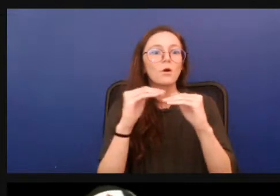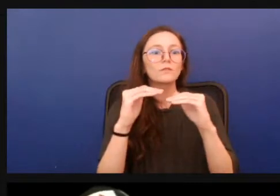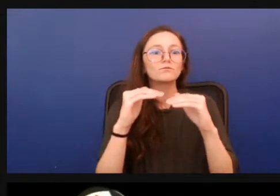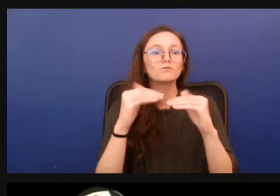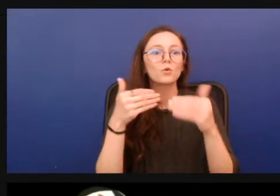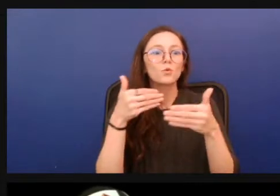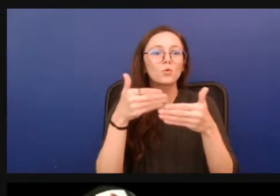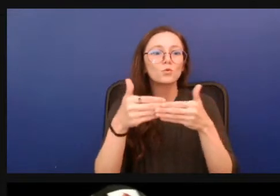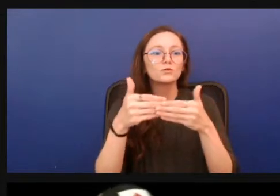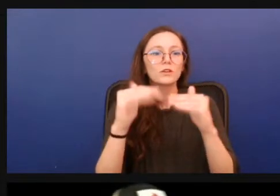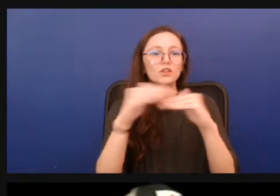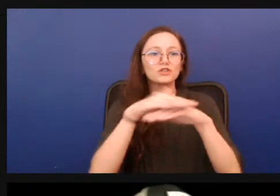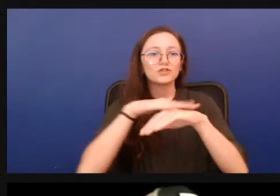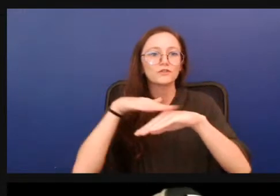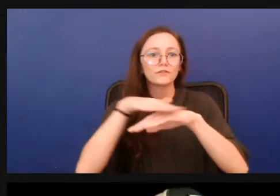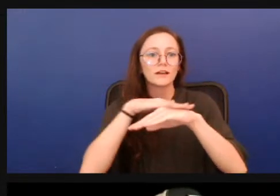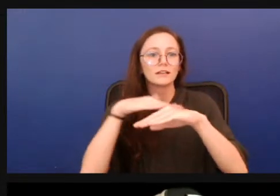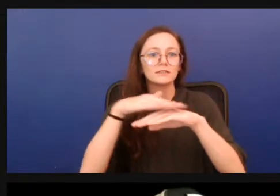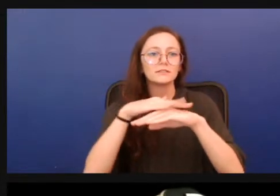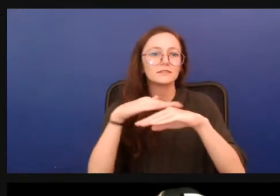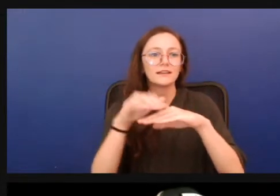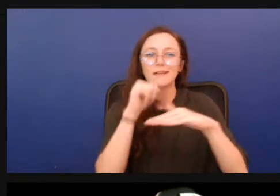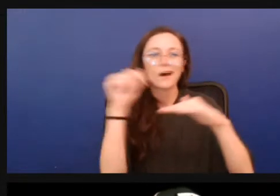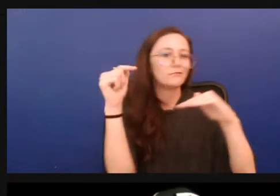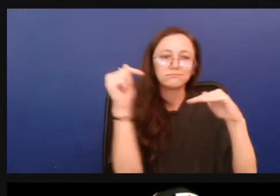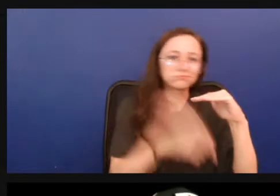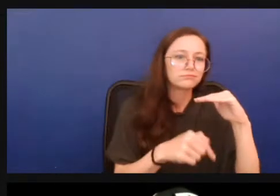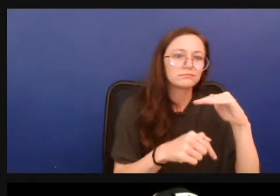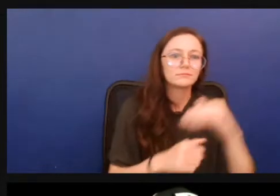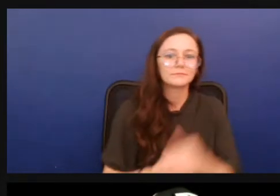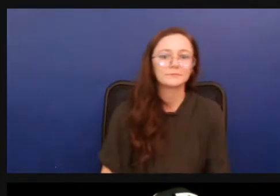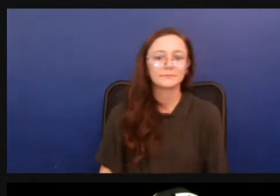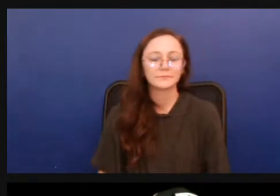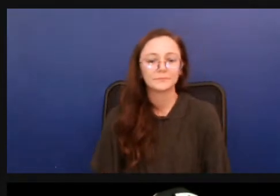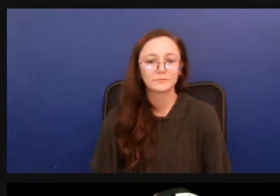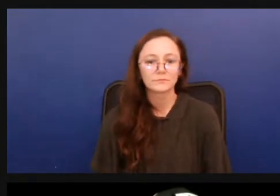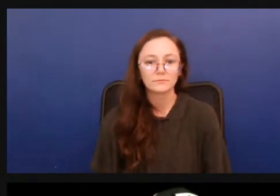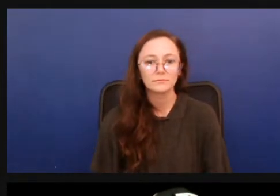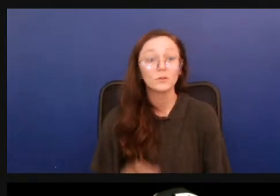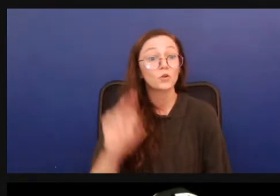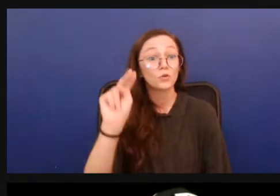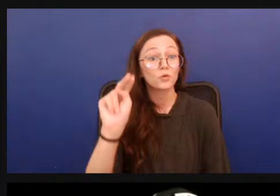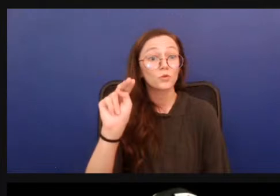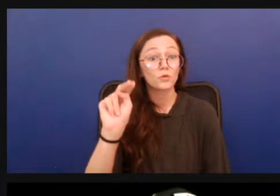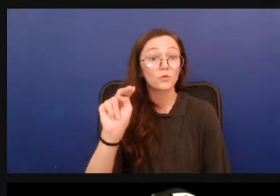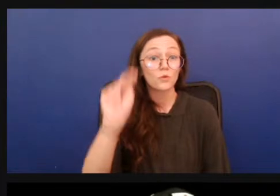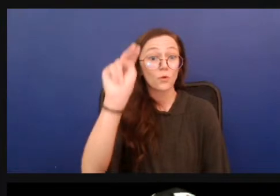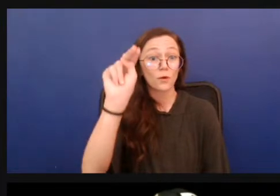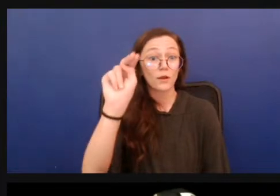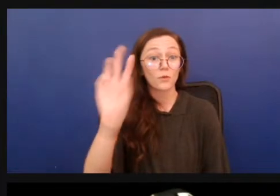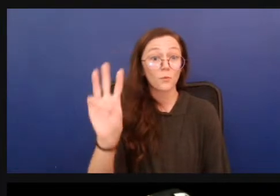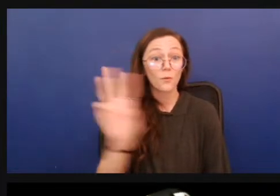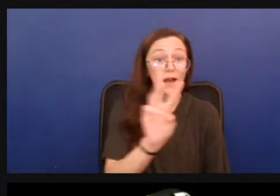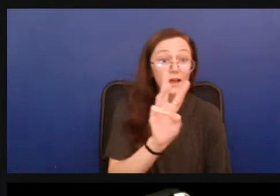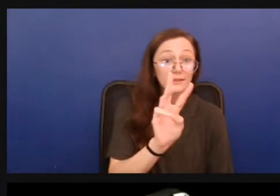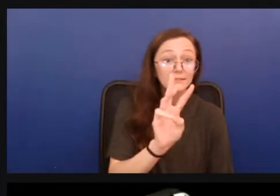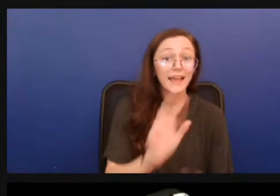here. Looking at the cross-section itself, with northwest at A and southeast at